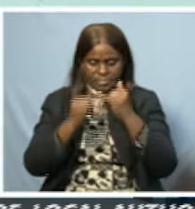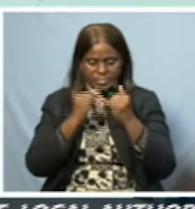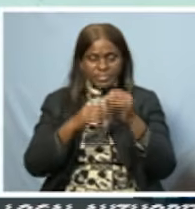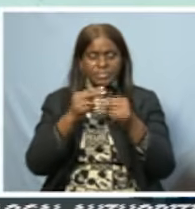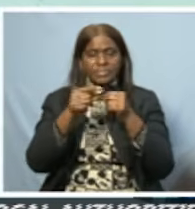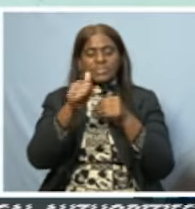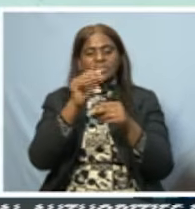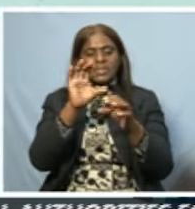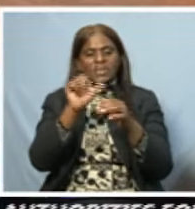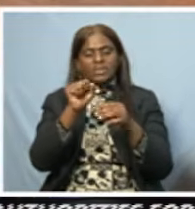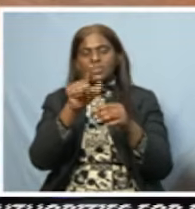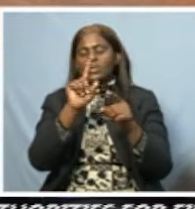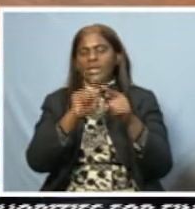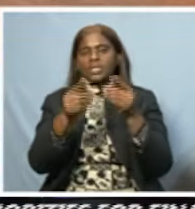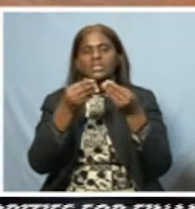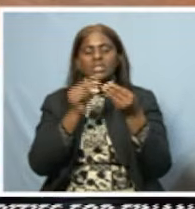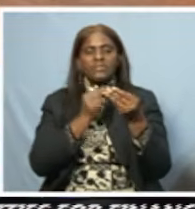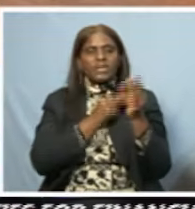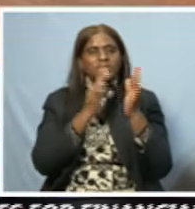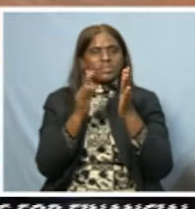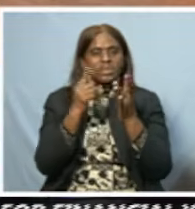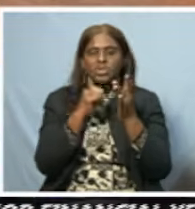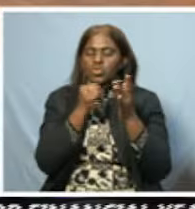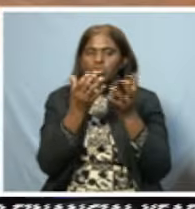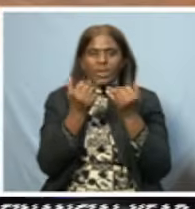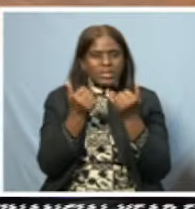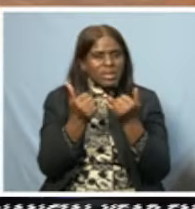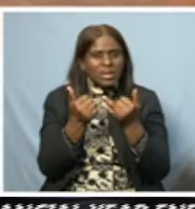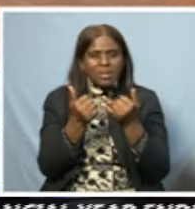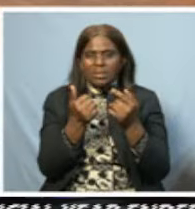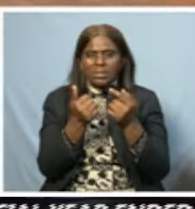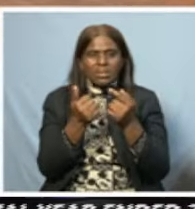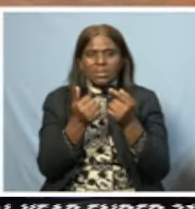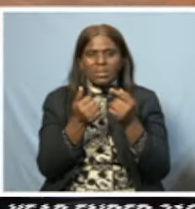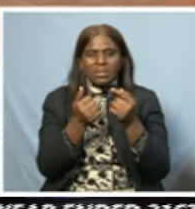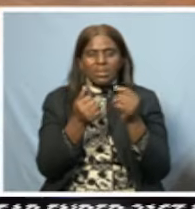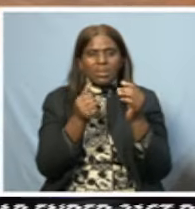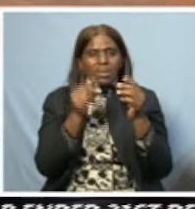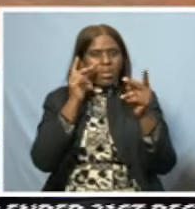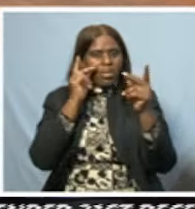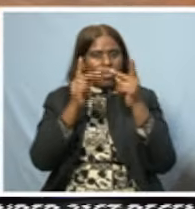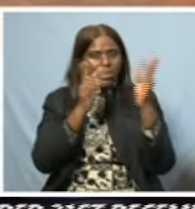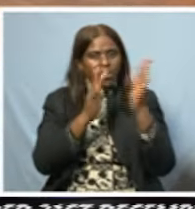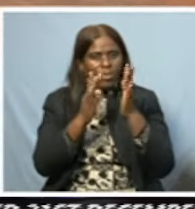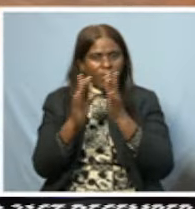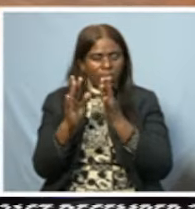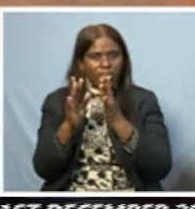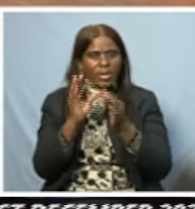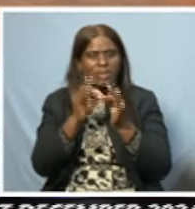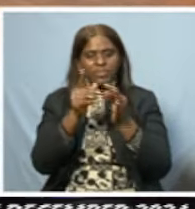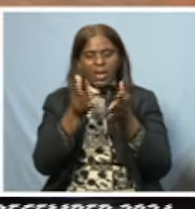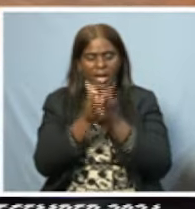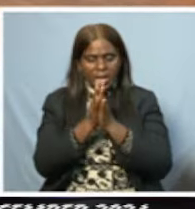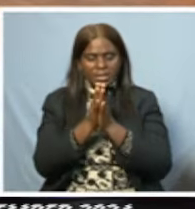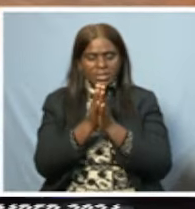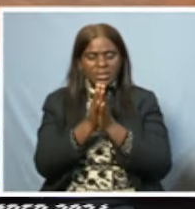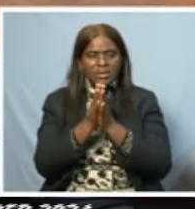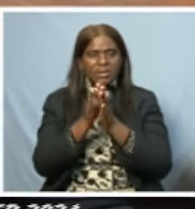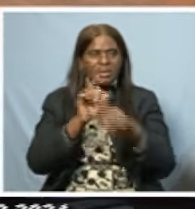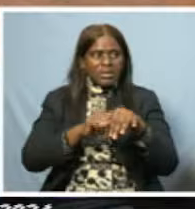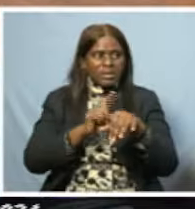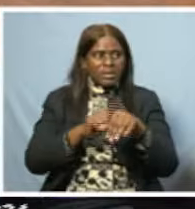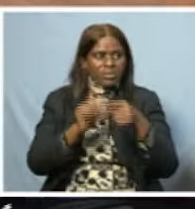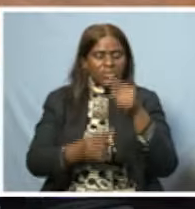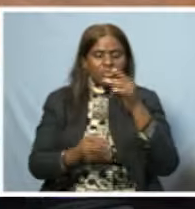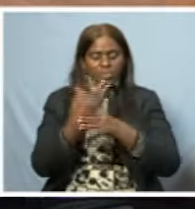CS, in short, you cannot give us a projection. We don't want to no projection. So if you're asking for time to grow